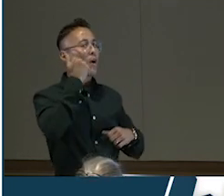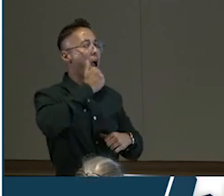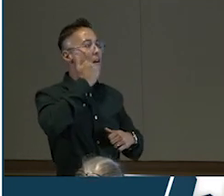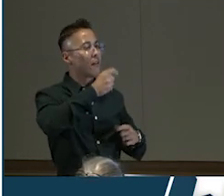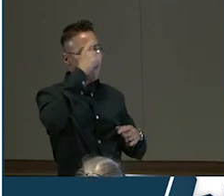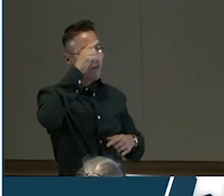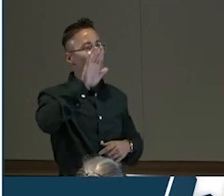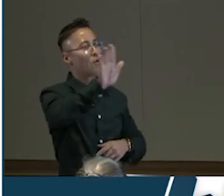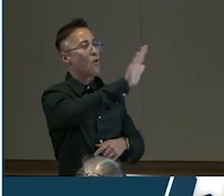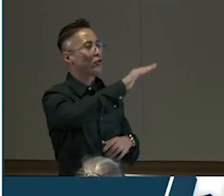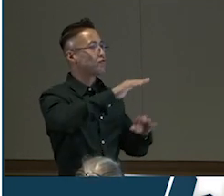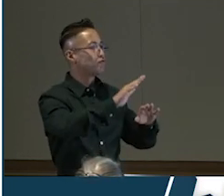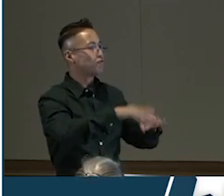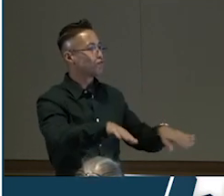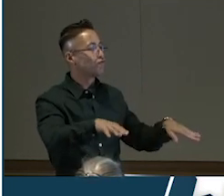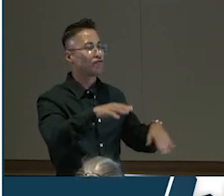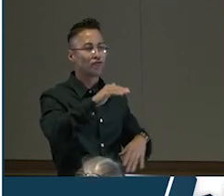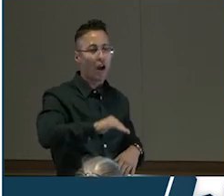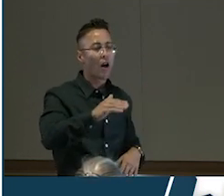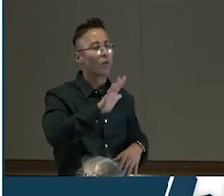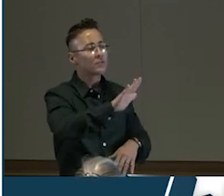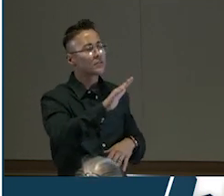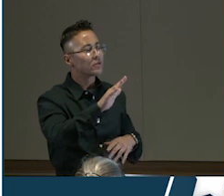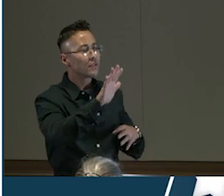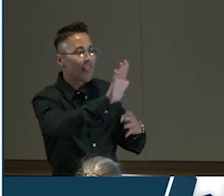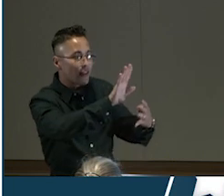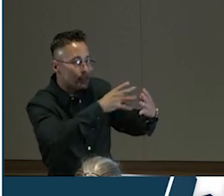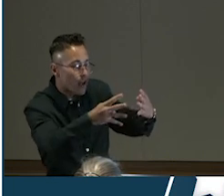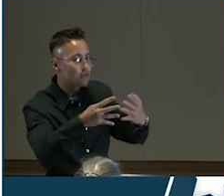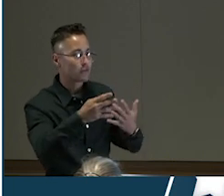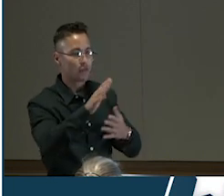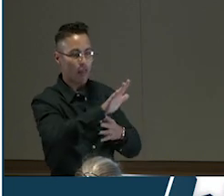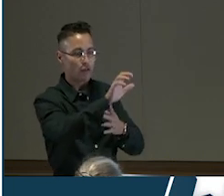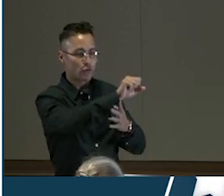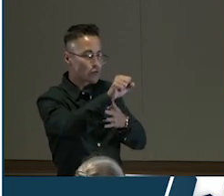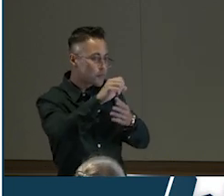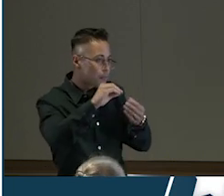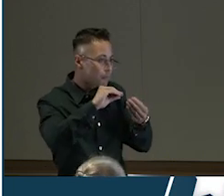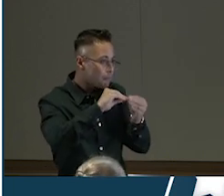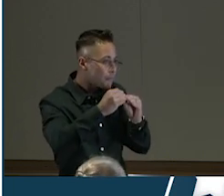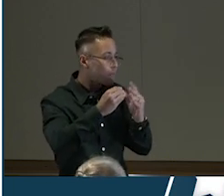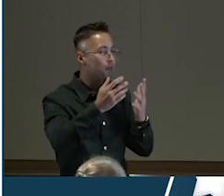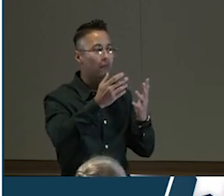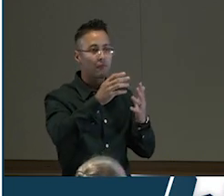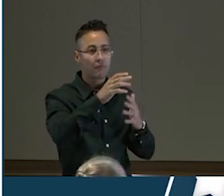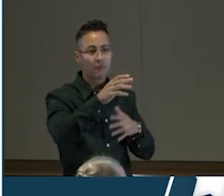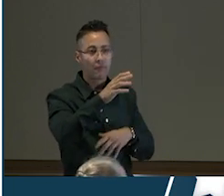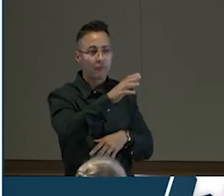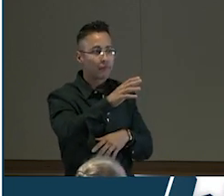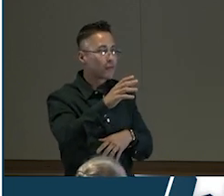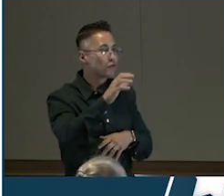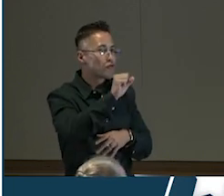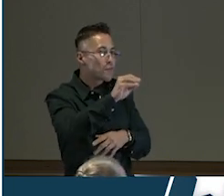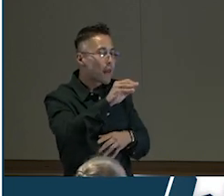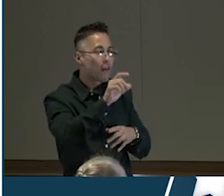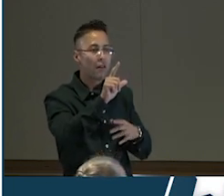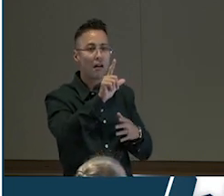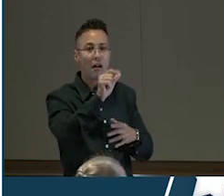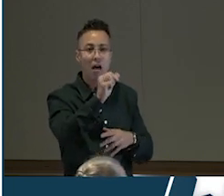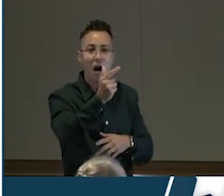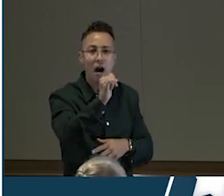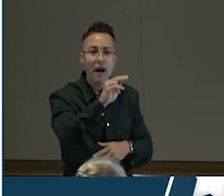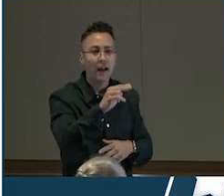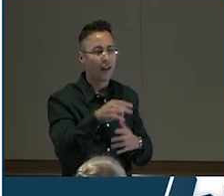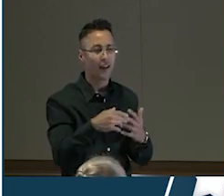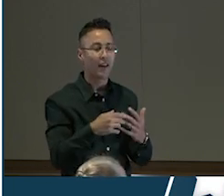What's their schedule? What's their social media login? Do they hate apples and love oranges? It's a life plan, right? So every client